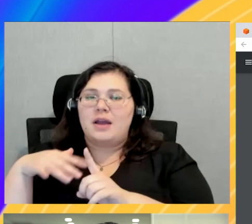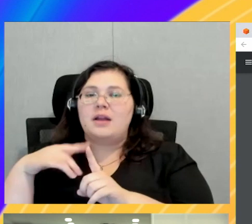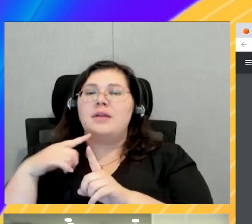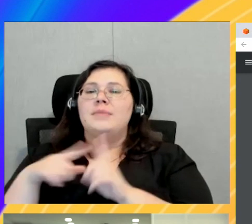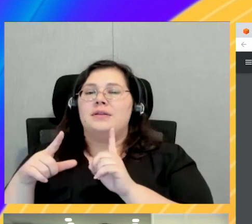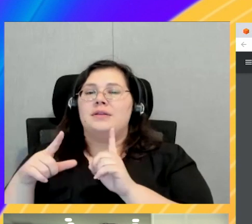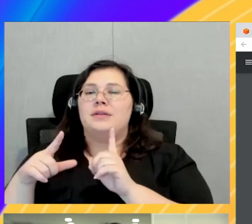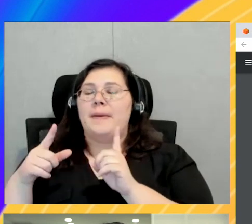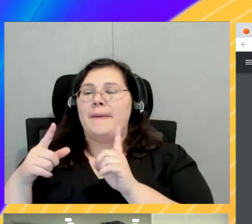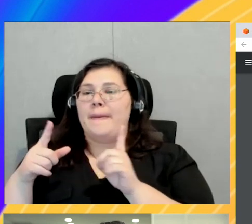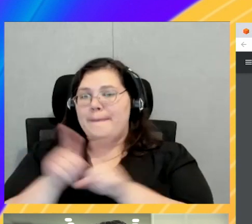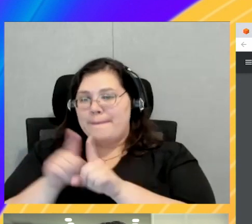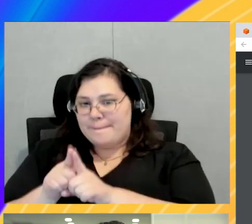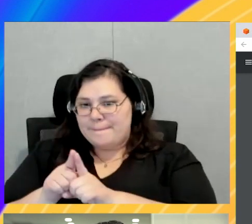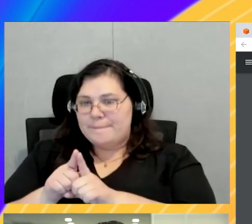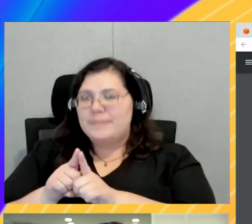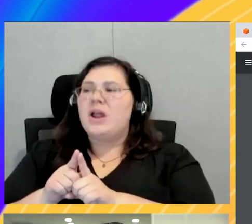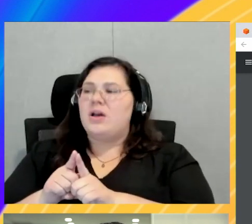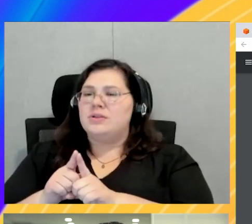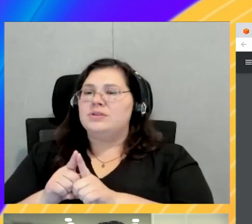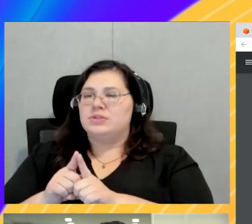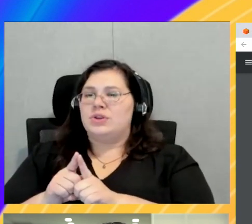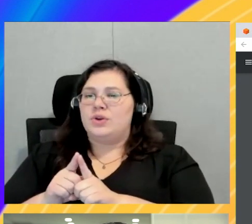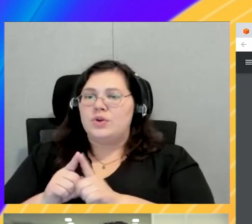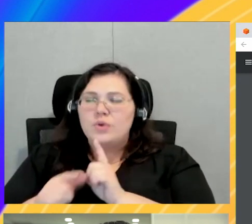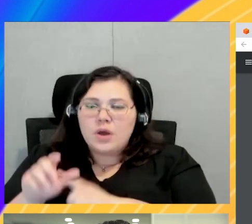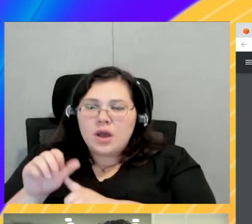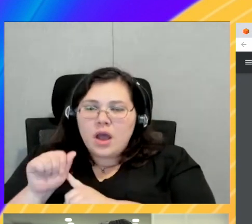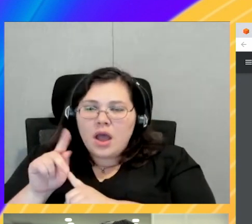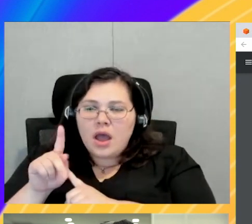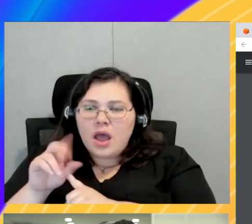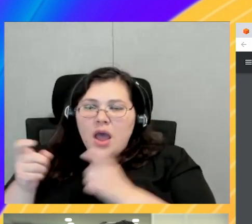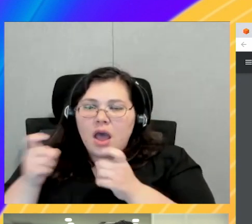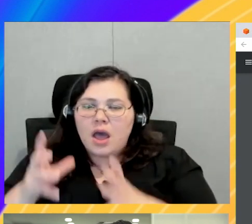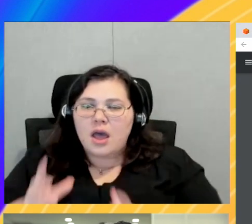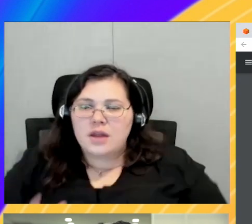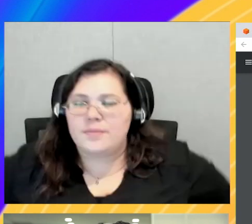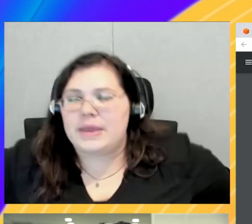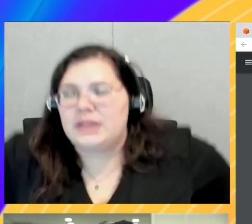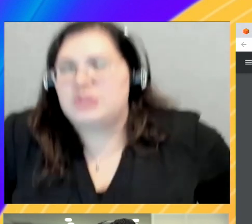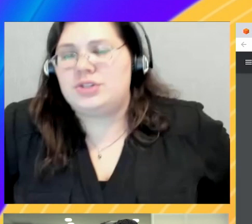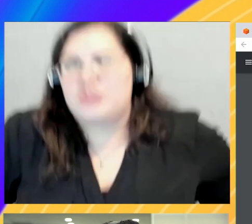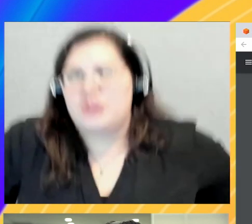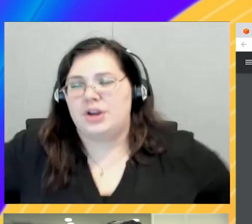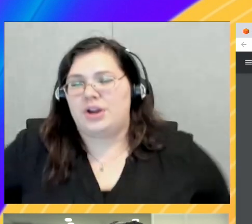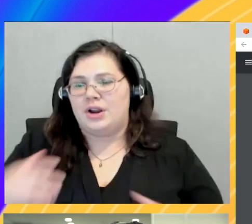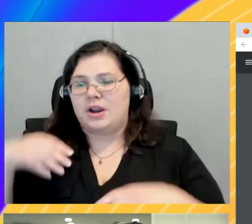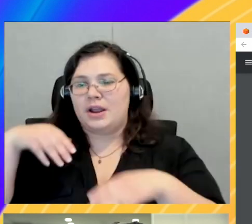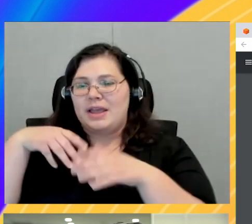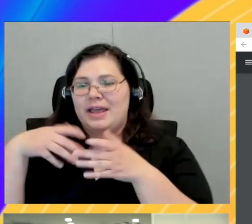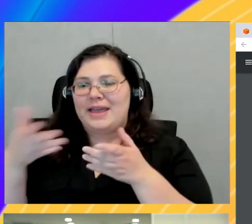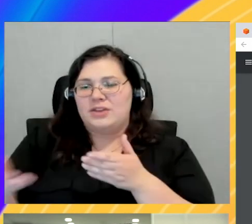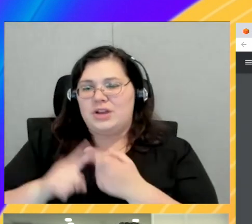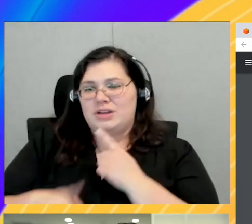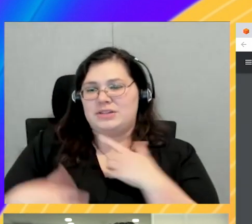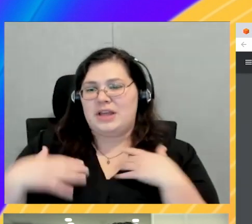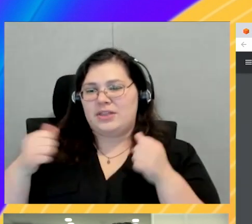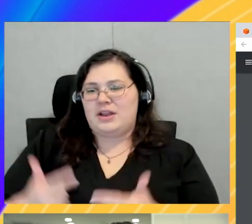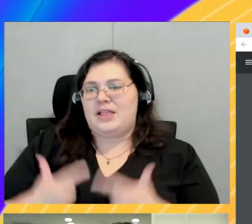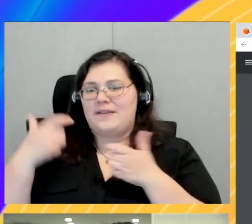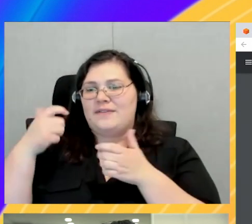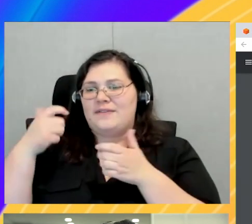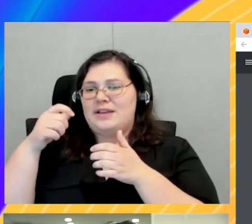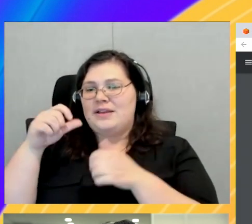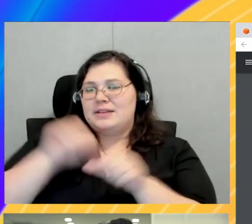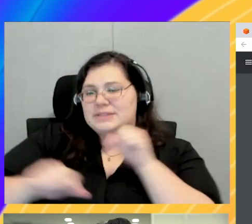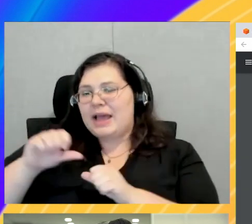AWS Audit Manager, introduction to healthcare and life science compliance on AWS. Again, here at the Public Sector Summit, I'm sure